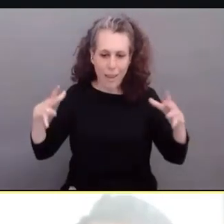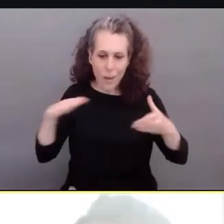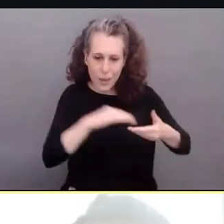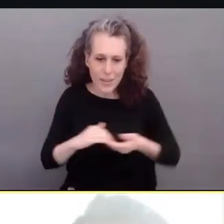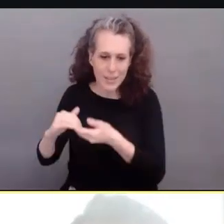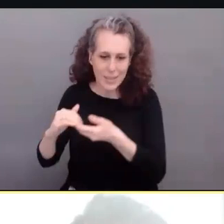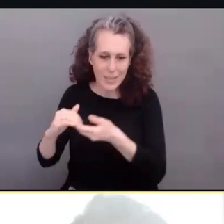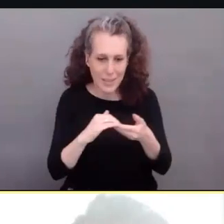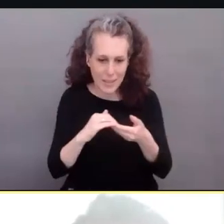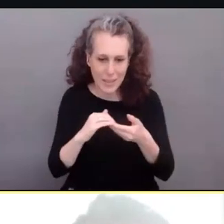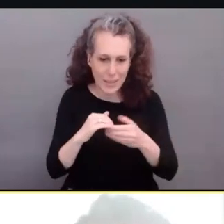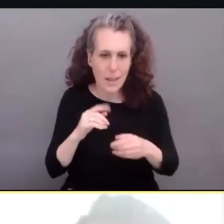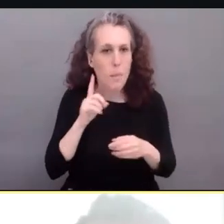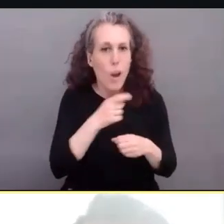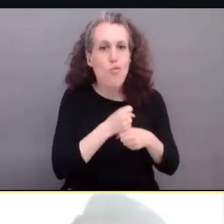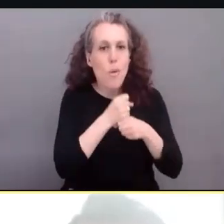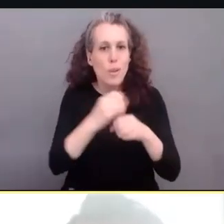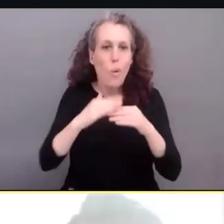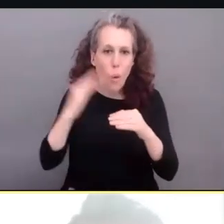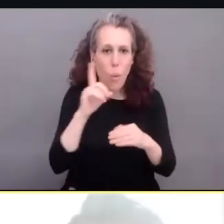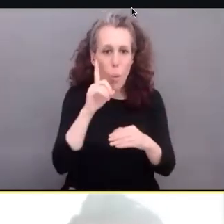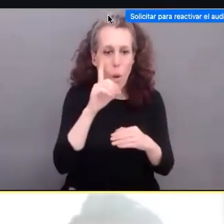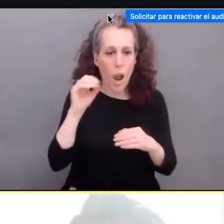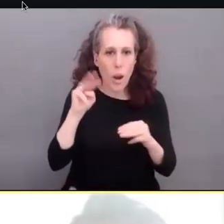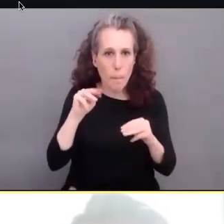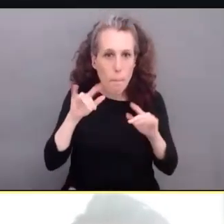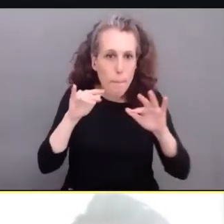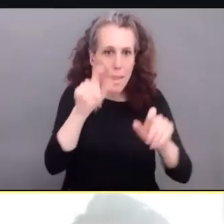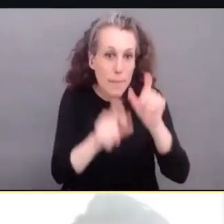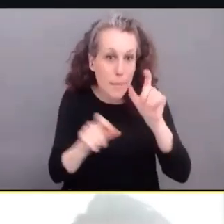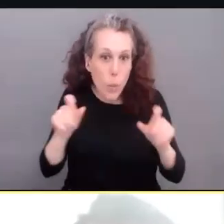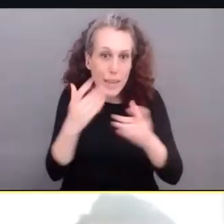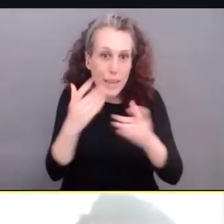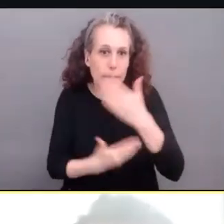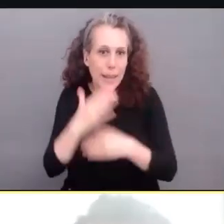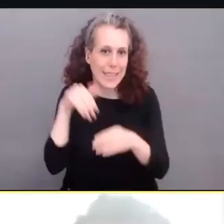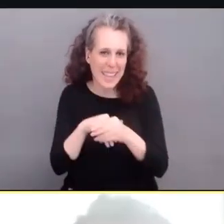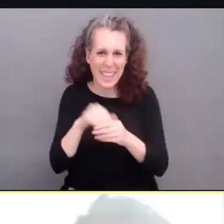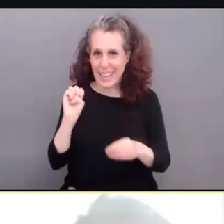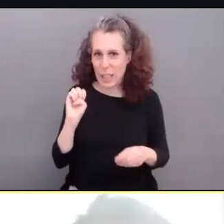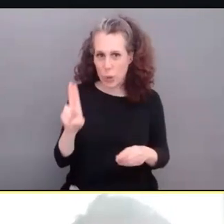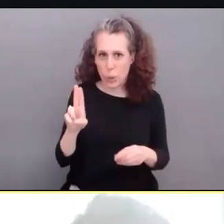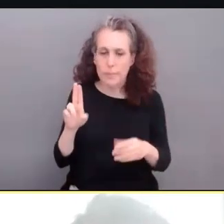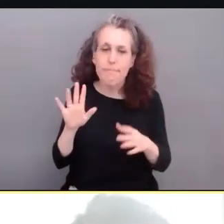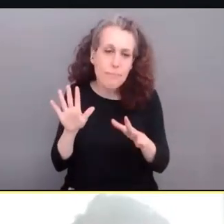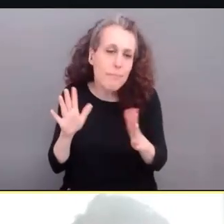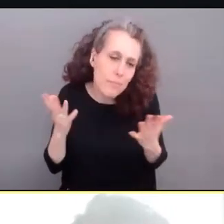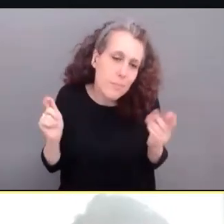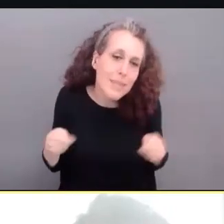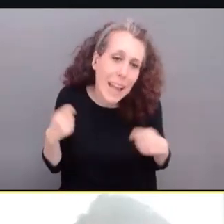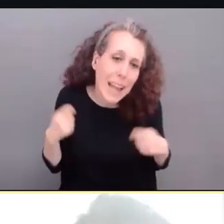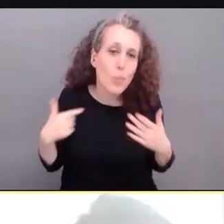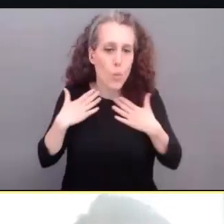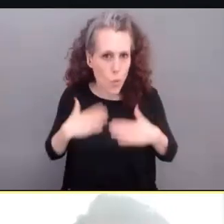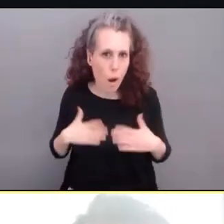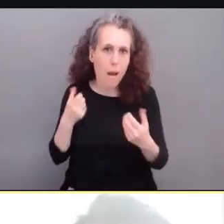and represent over 100 million persons with disabilities in the EU. We are, of course, advocating for the rights of persons